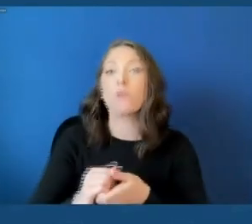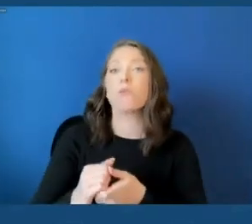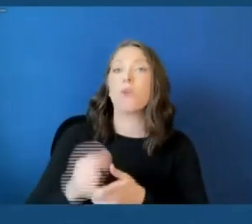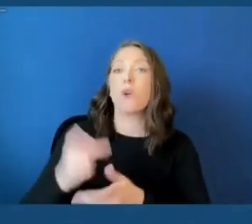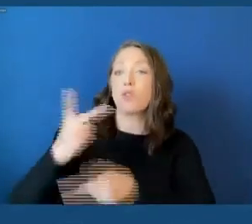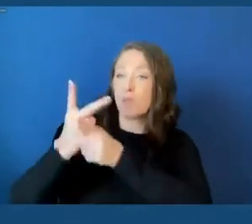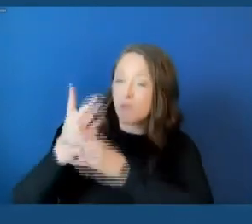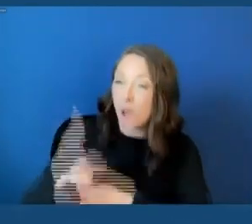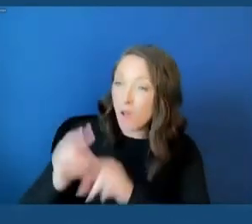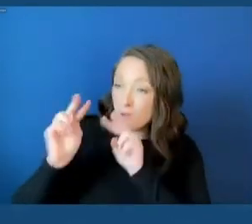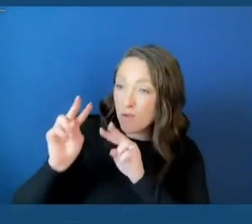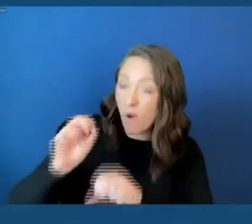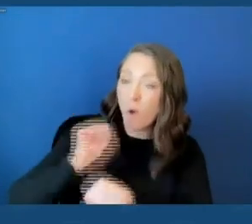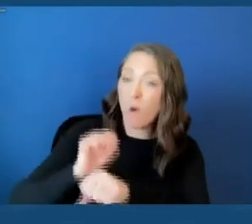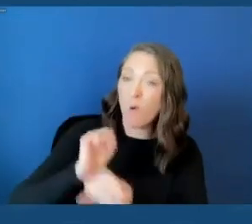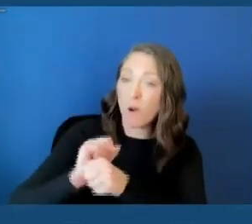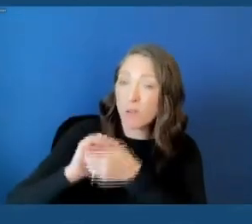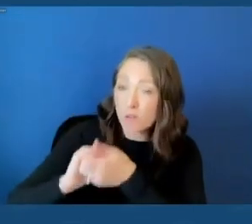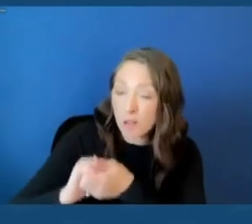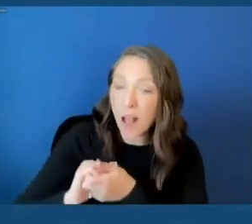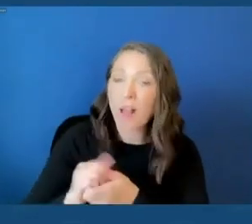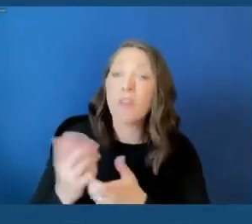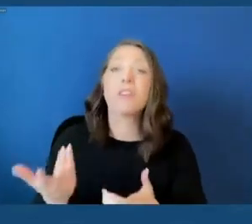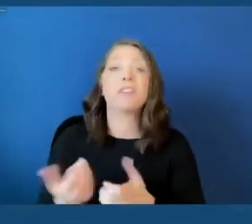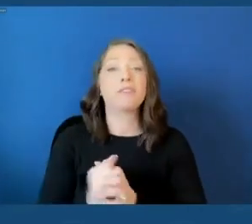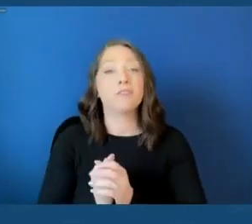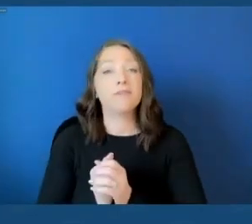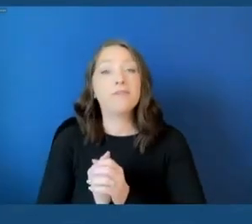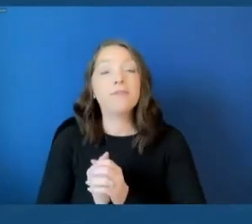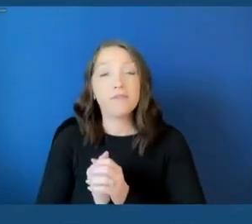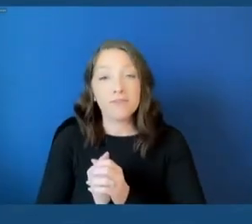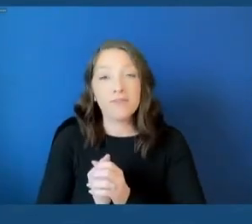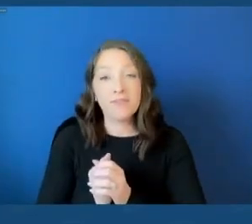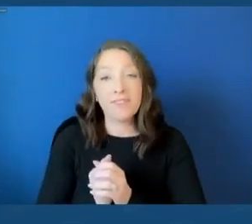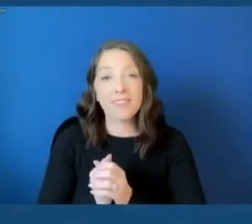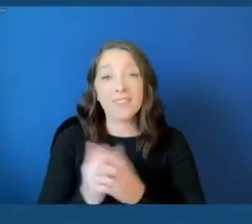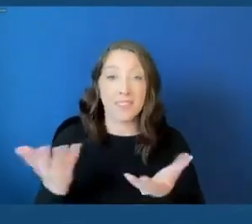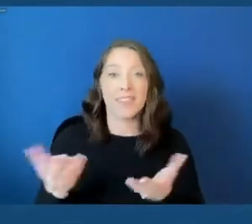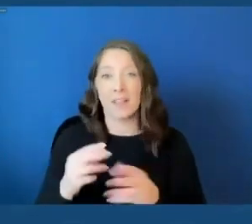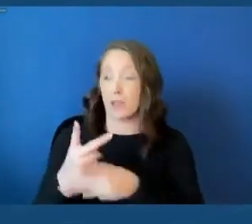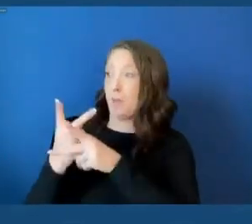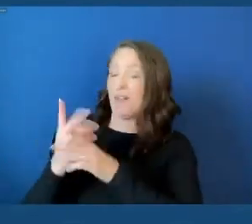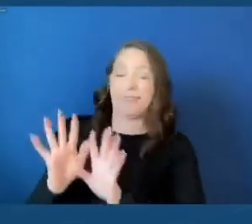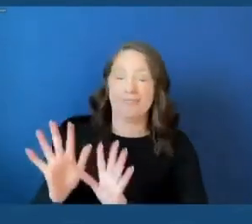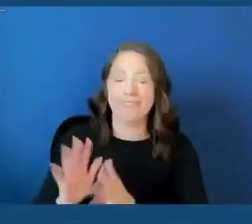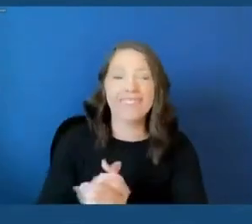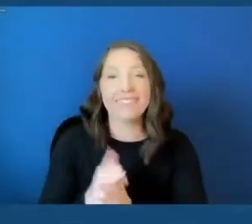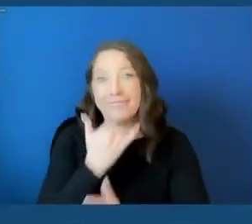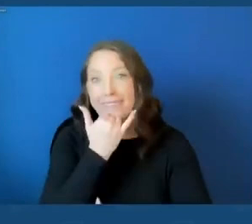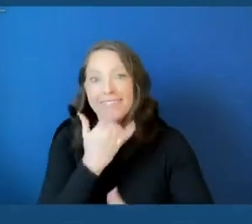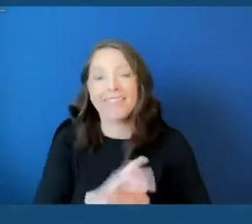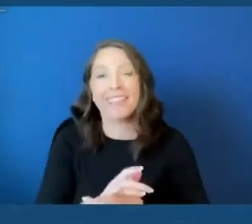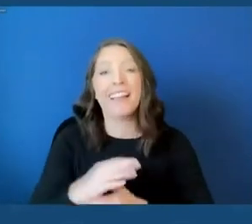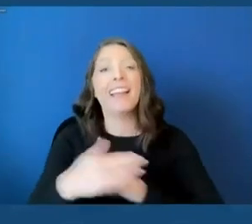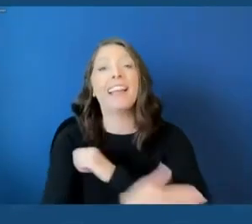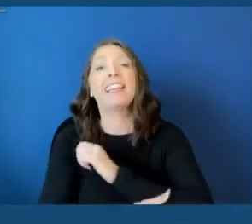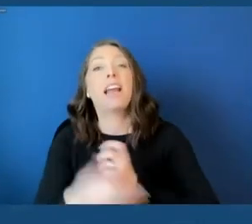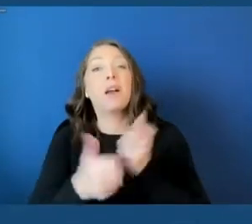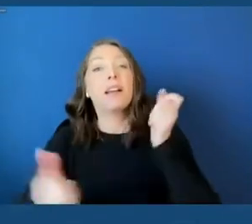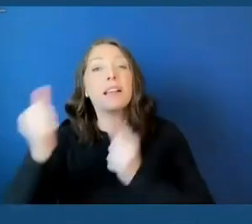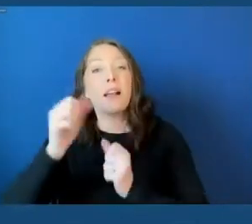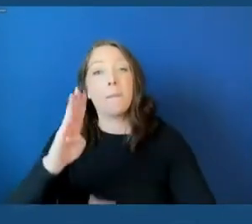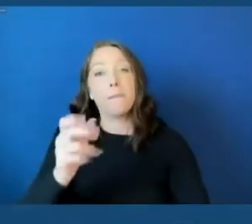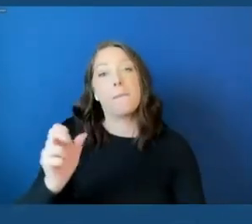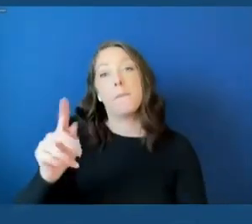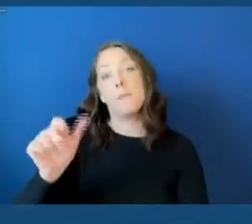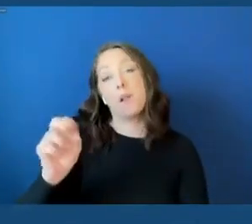with you in your new capacity and partnership. And Supervisor and County Executive Balone, I do want to say on behalf of